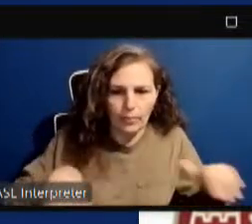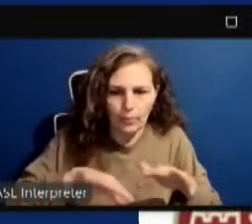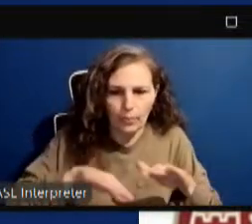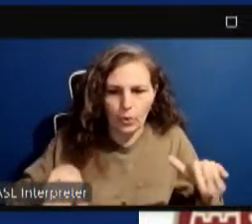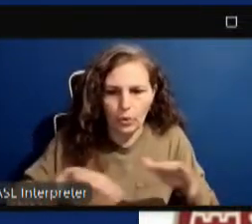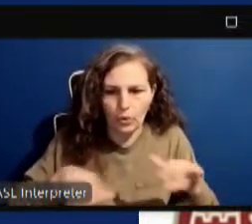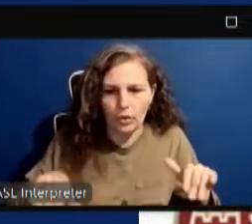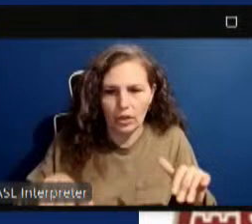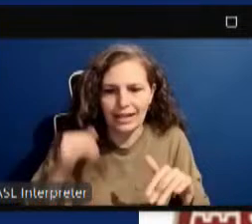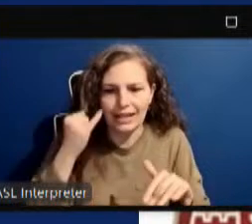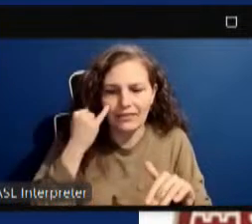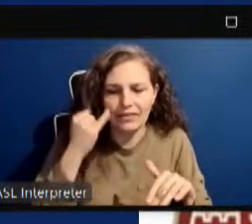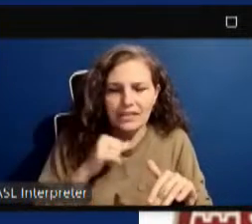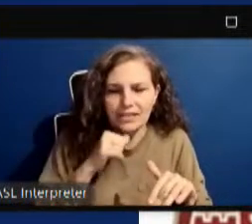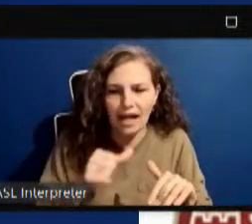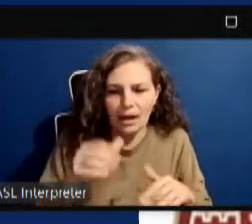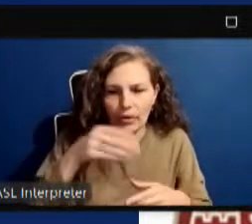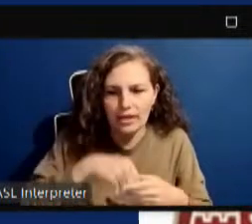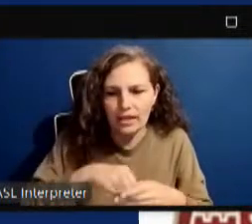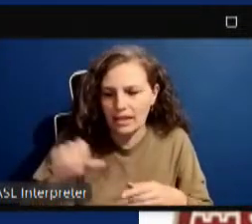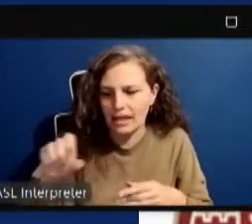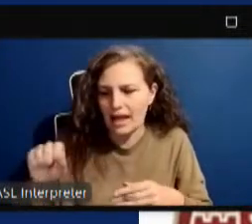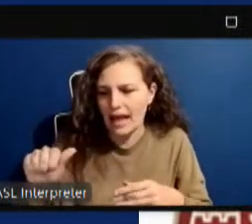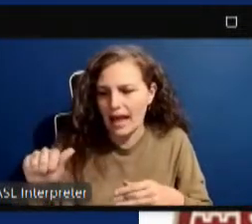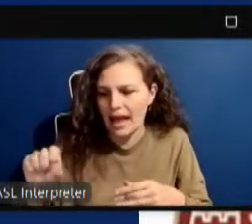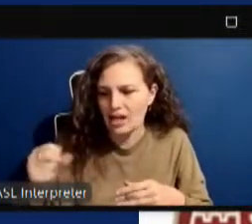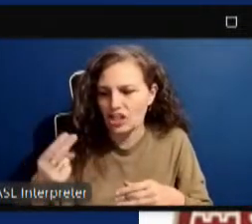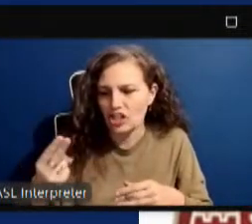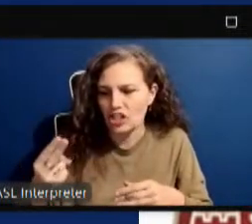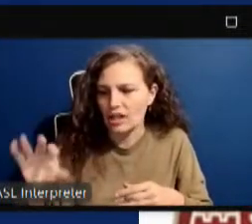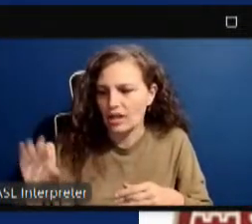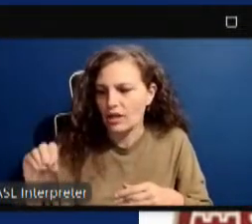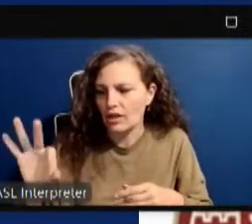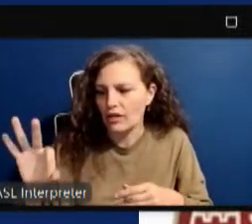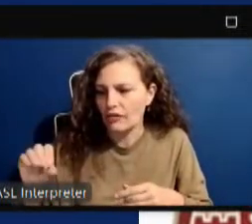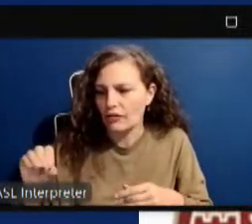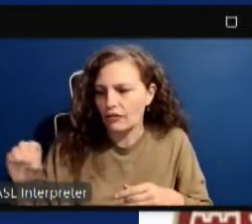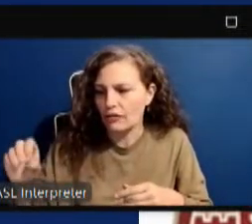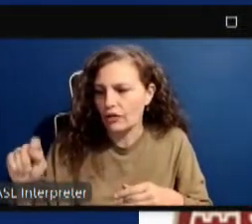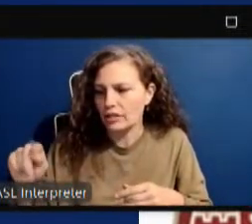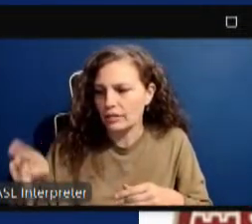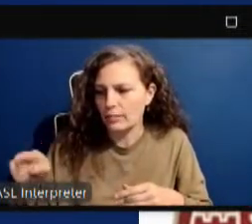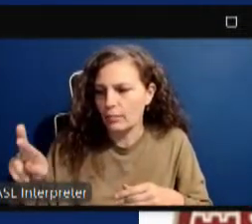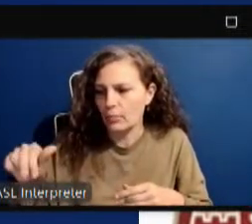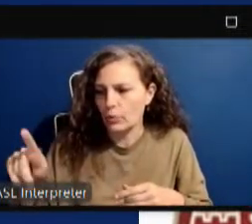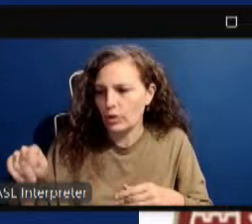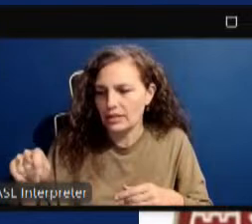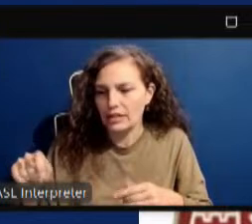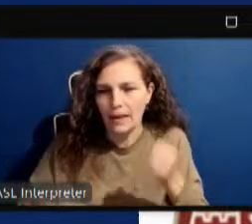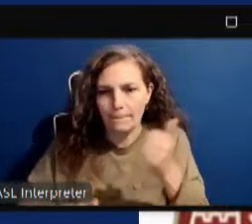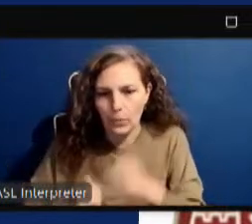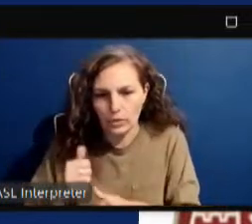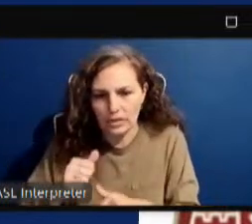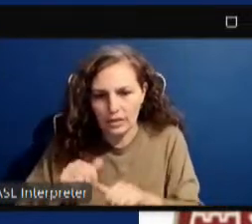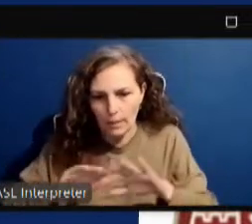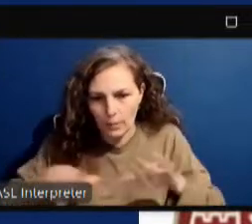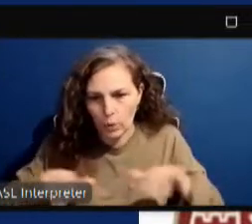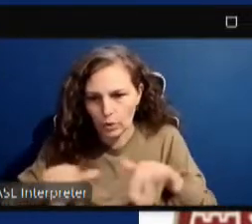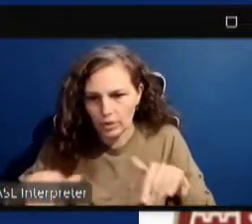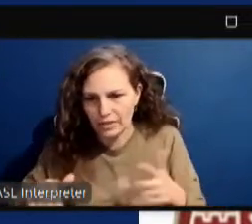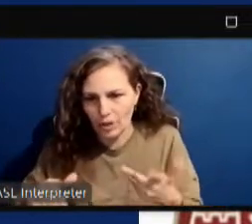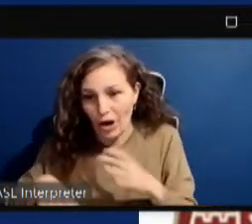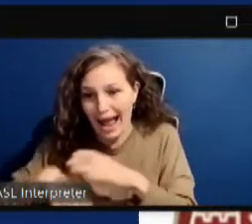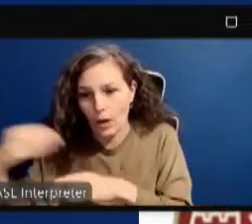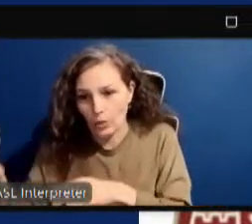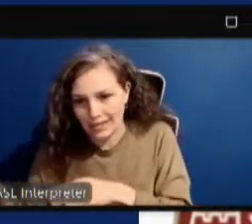footprint. So most of the pools that we have seen have fallen outside of the ash footprint, so we have not removed